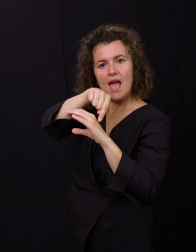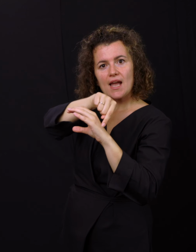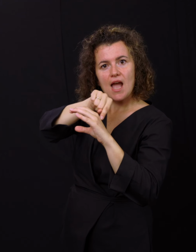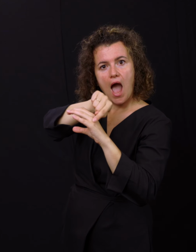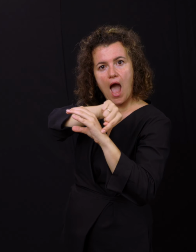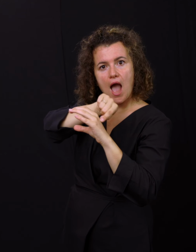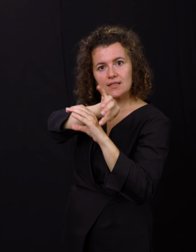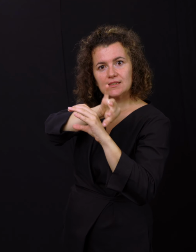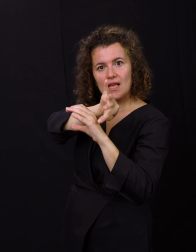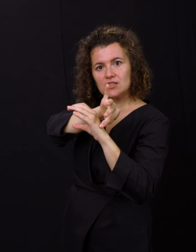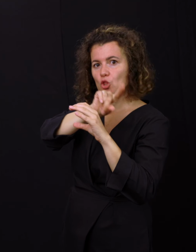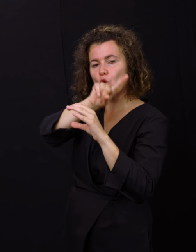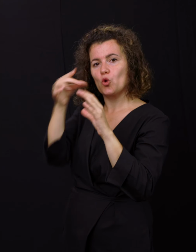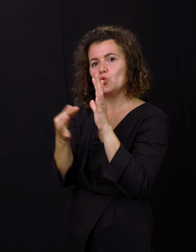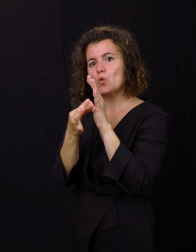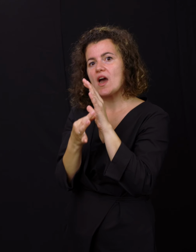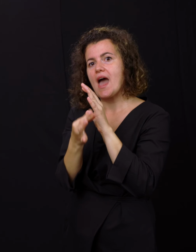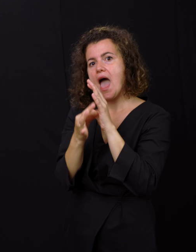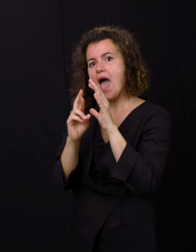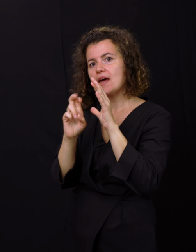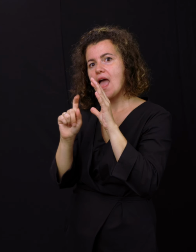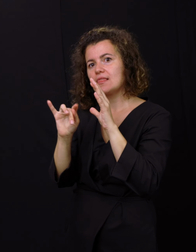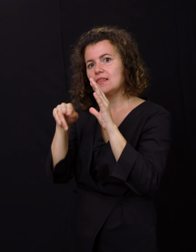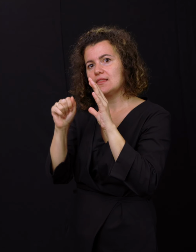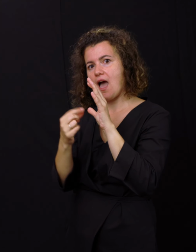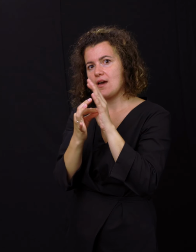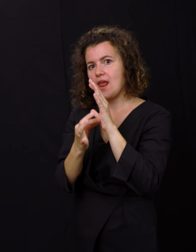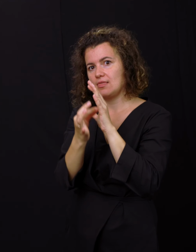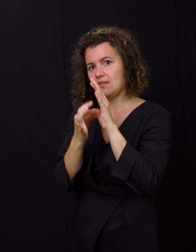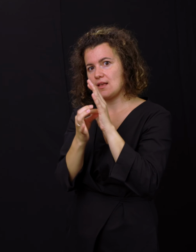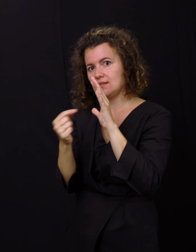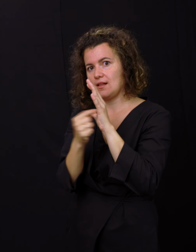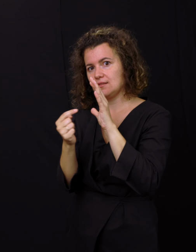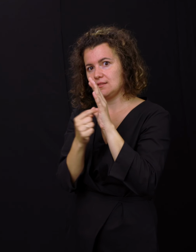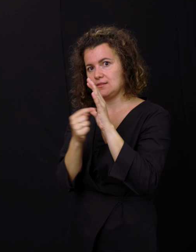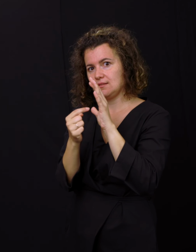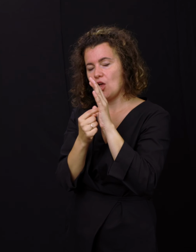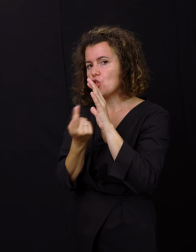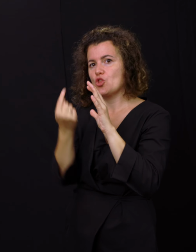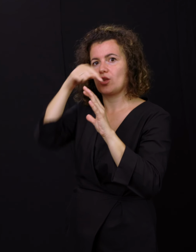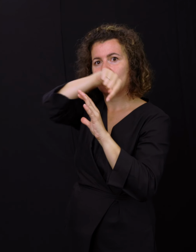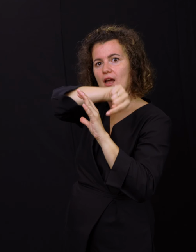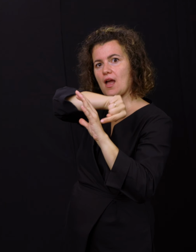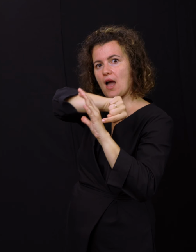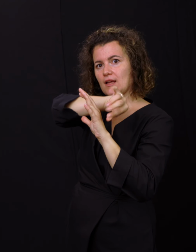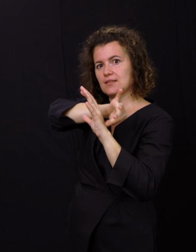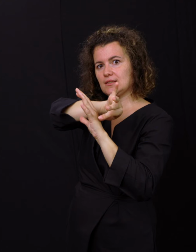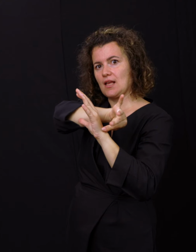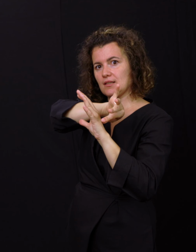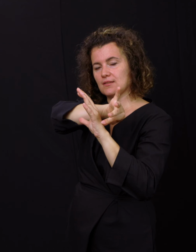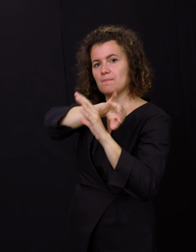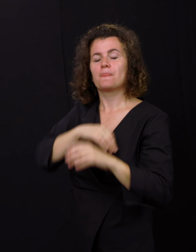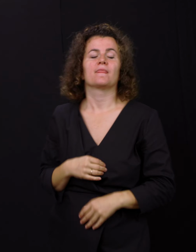the cells of the retina in the back of the eye. Am I correct? Yes, so we're going for more upstream. So we're trying to target these